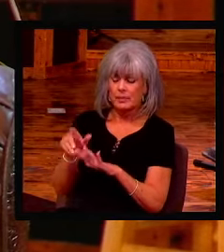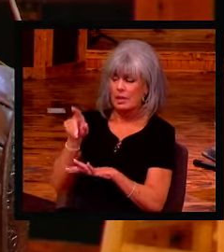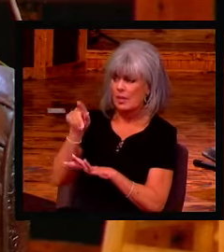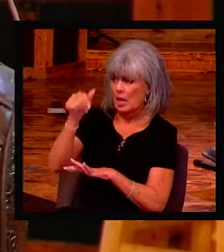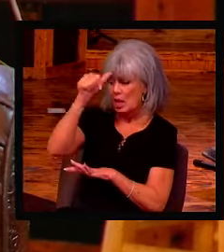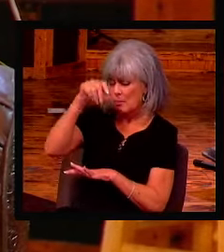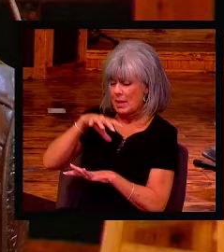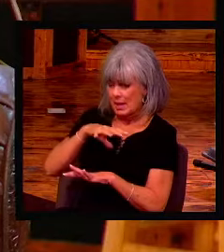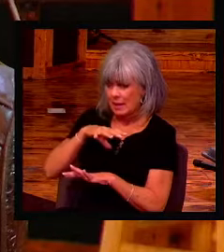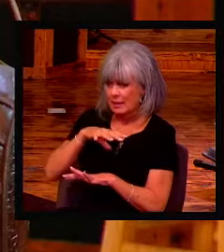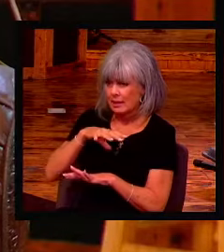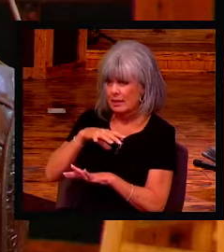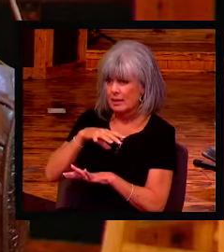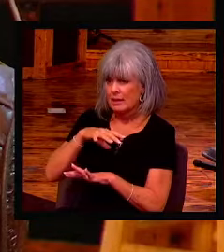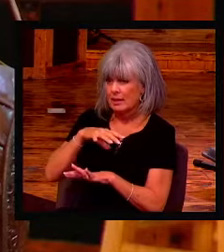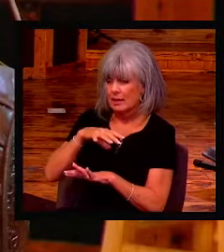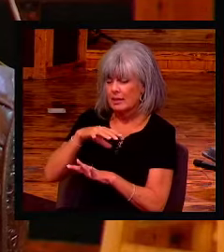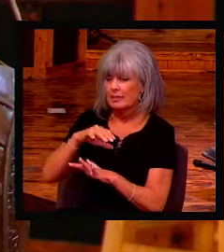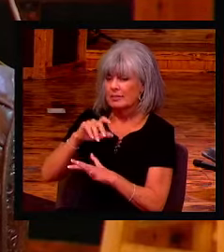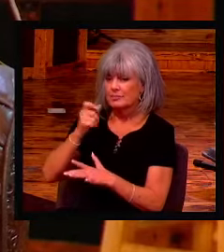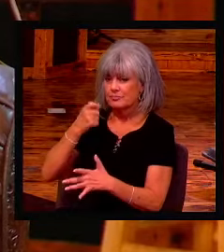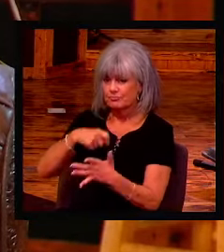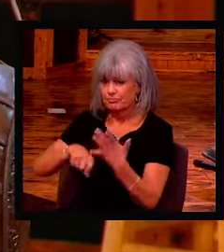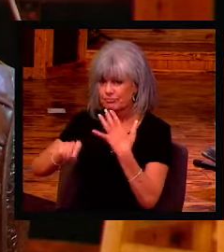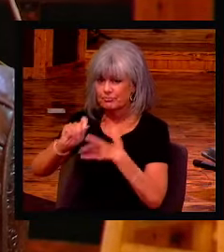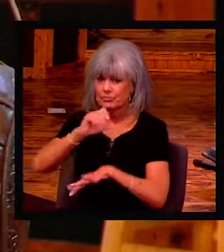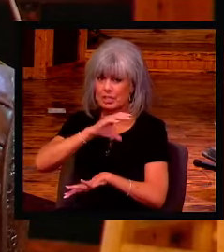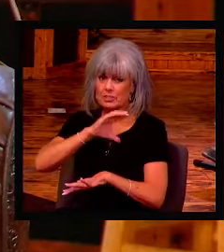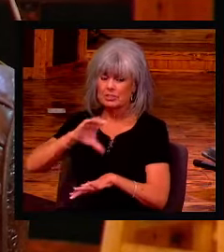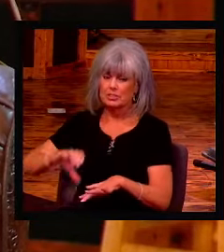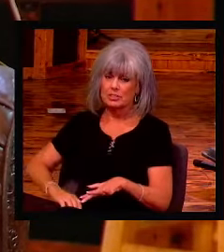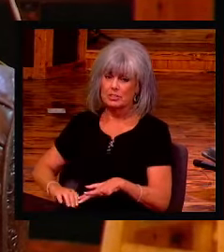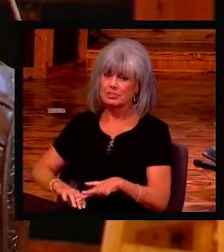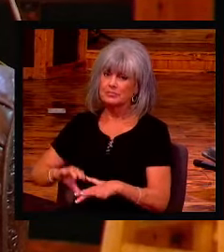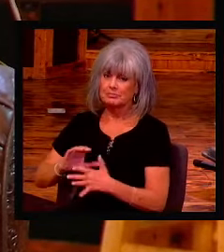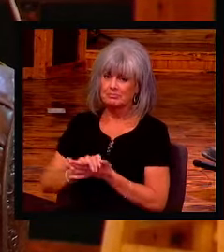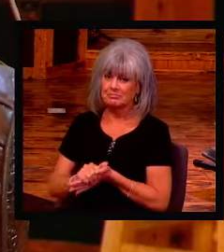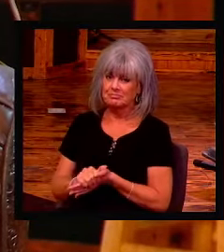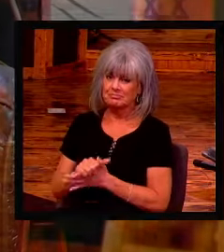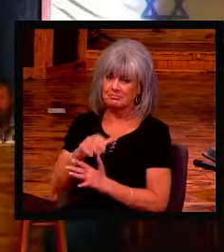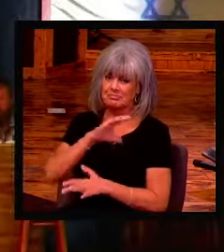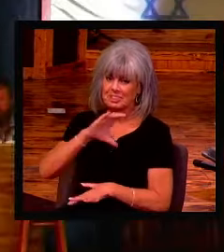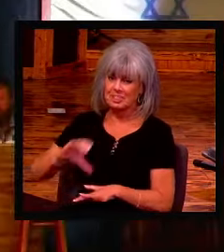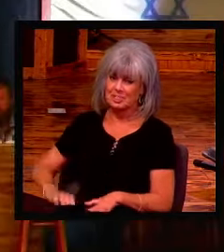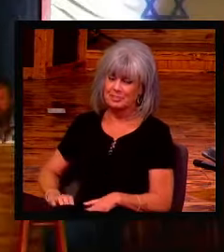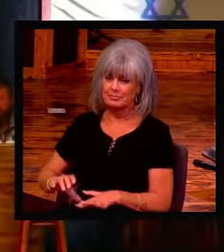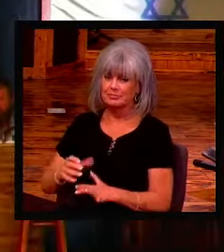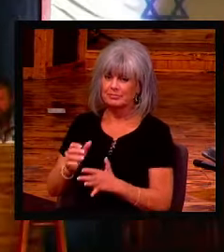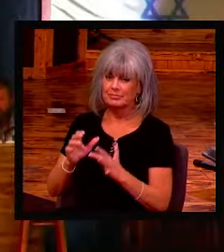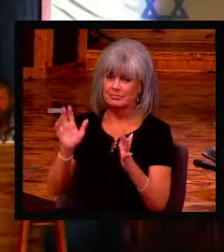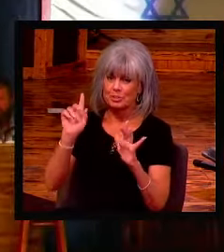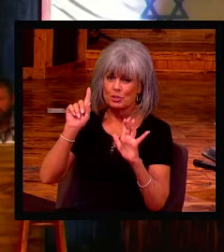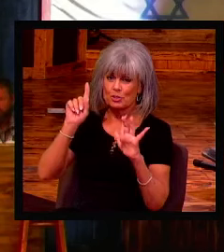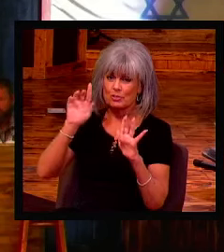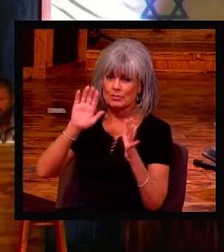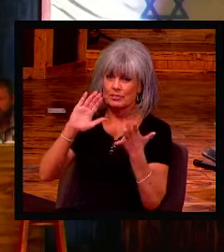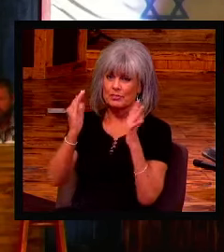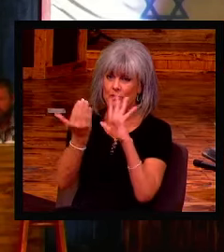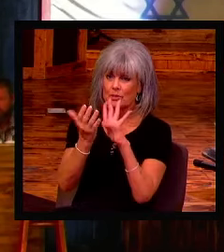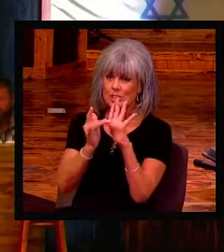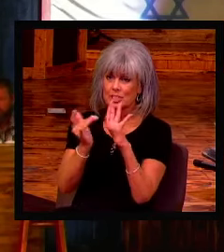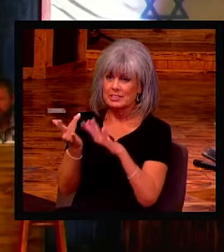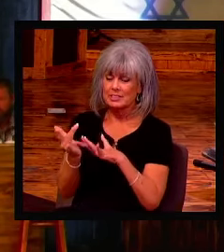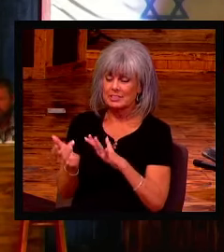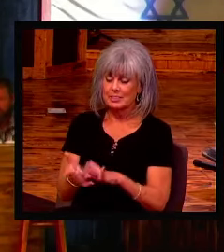had turned his life over to Jesus. Hallelujah. And he taught his children, and